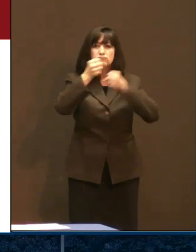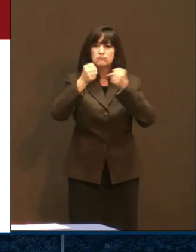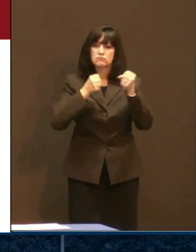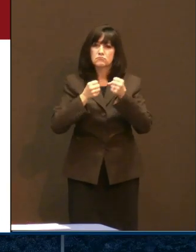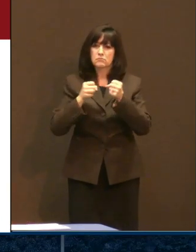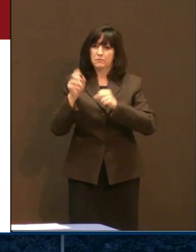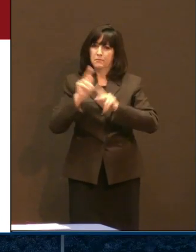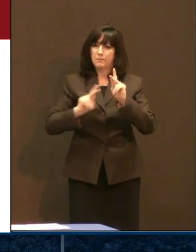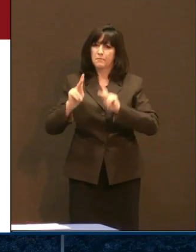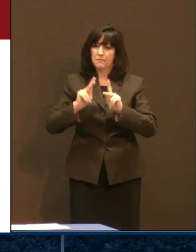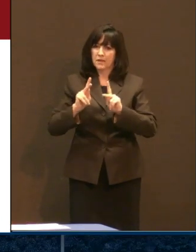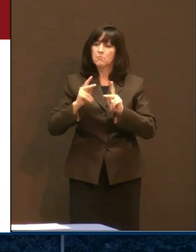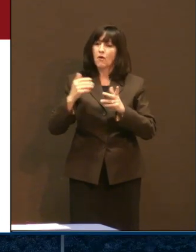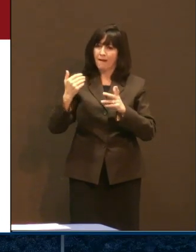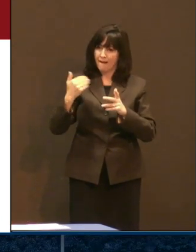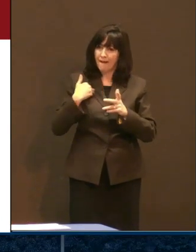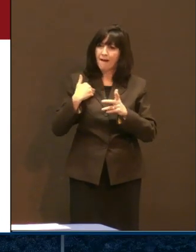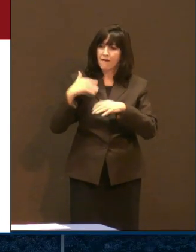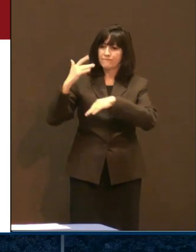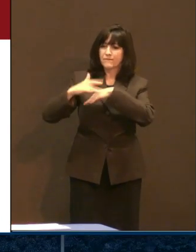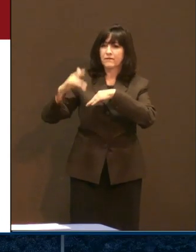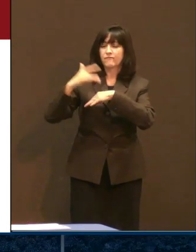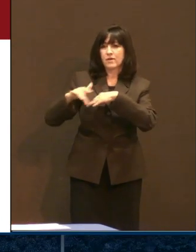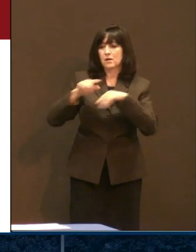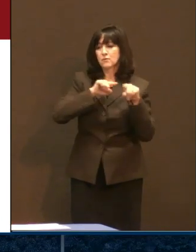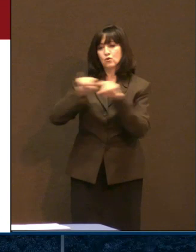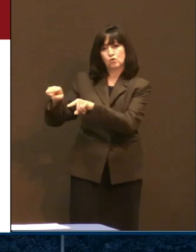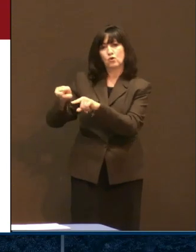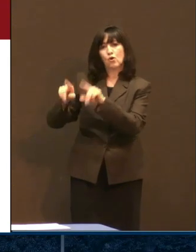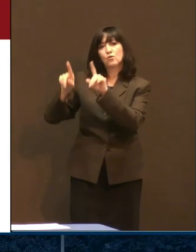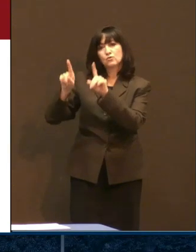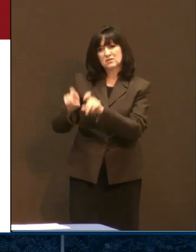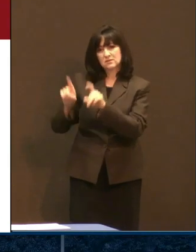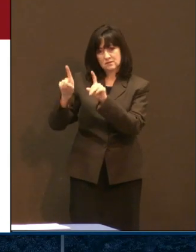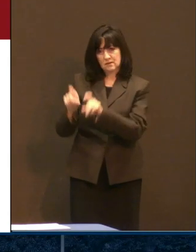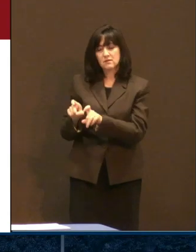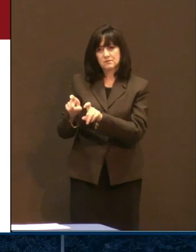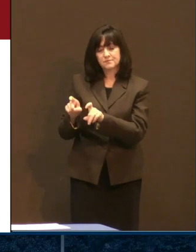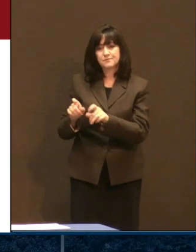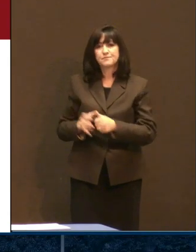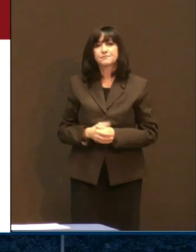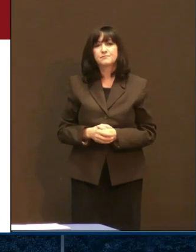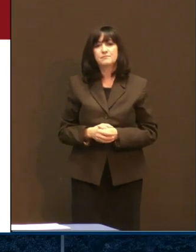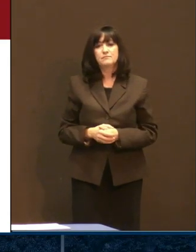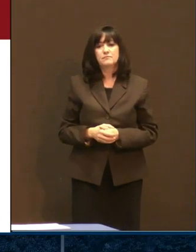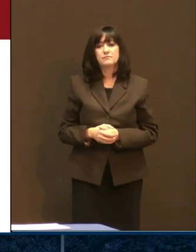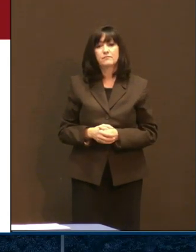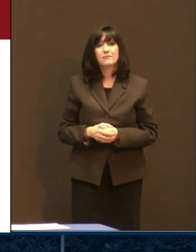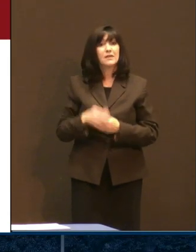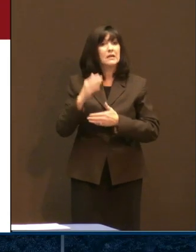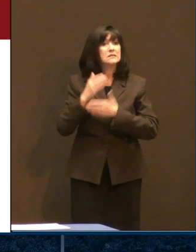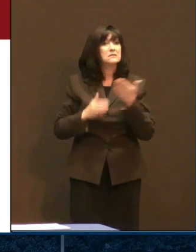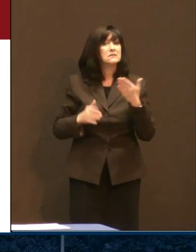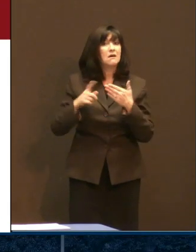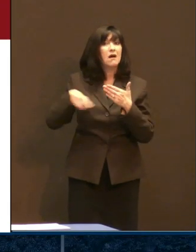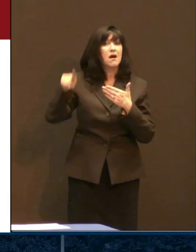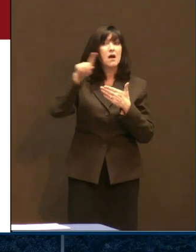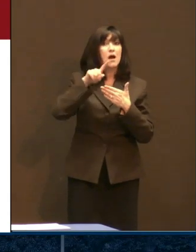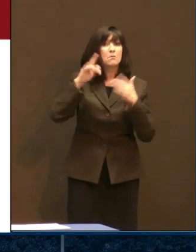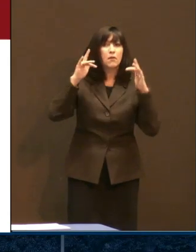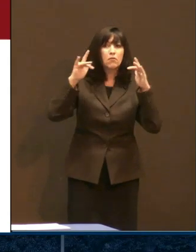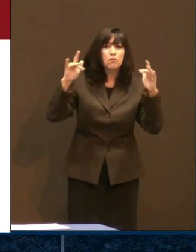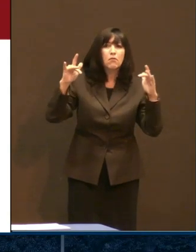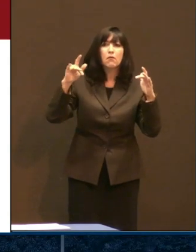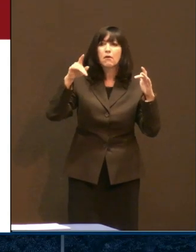access in those areas of the state. We had a great conversation today